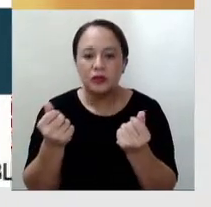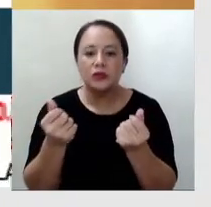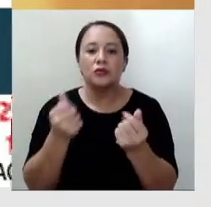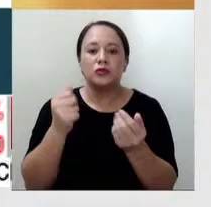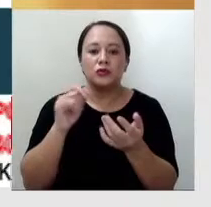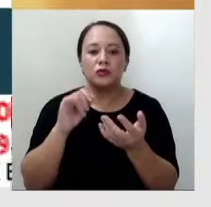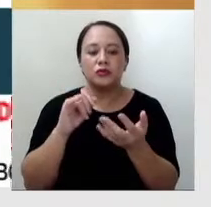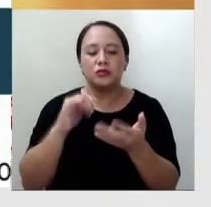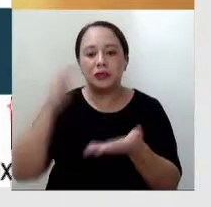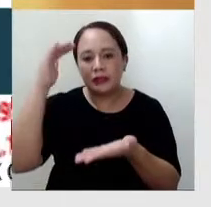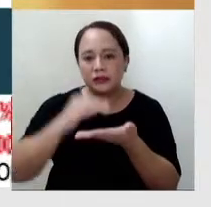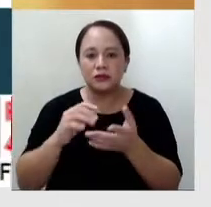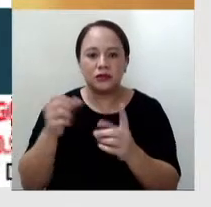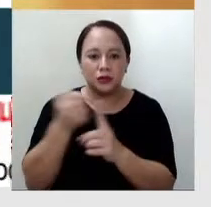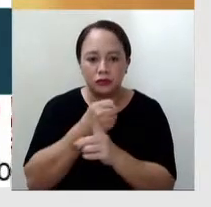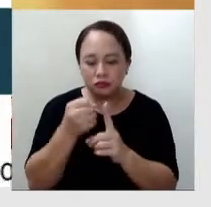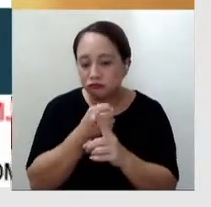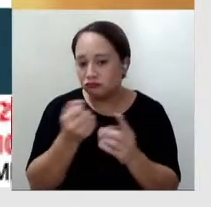particularly how